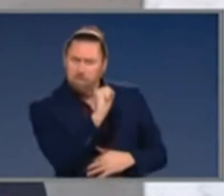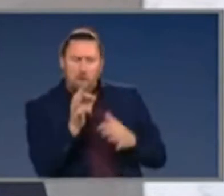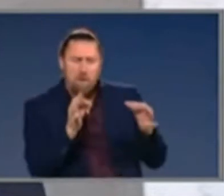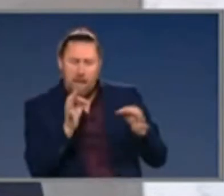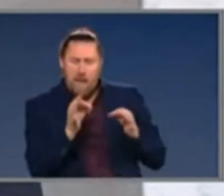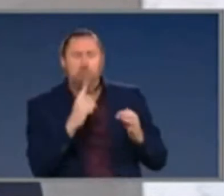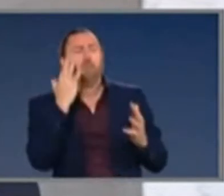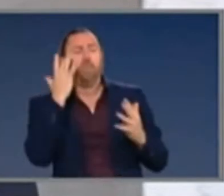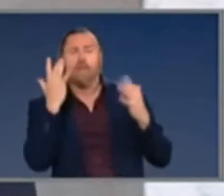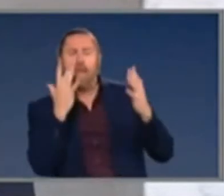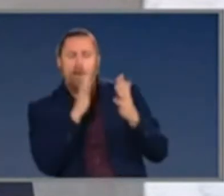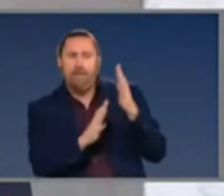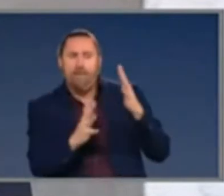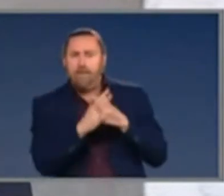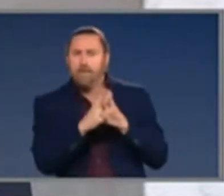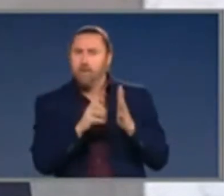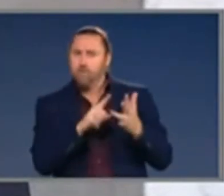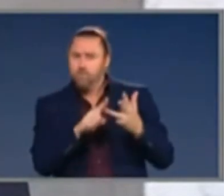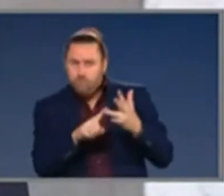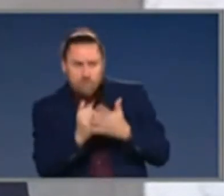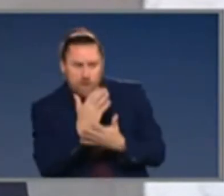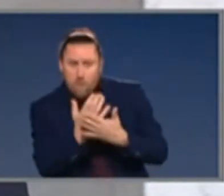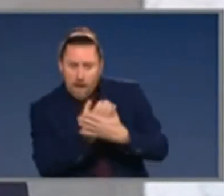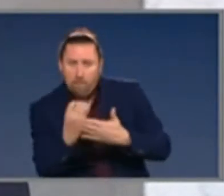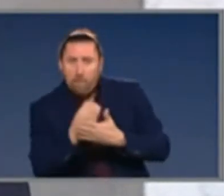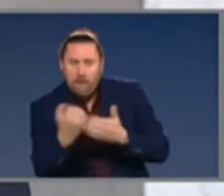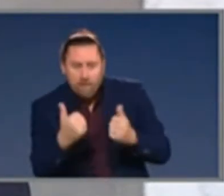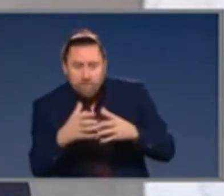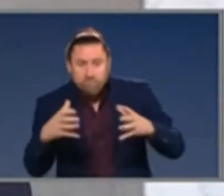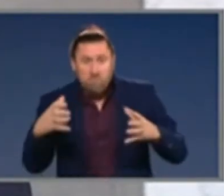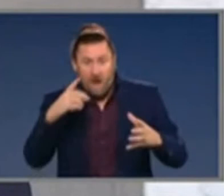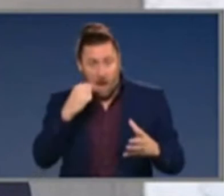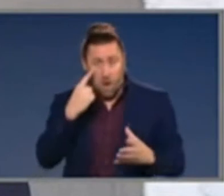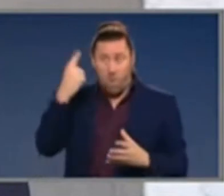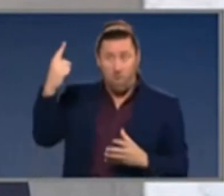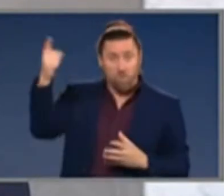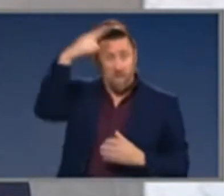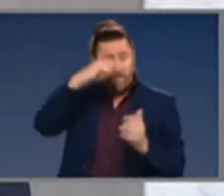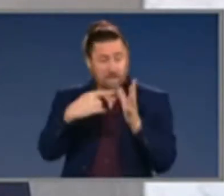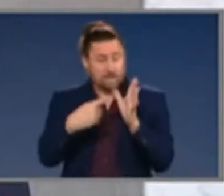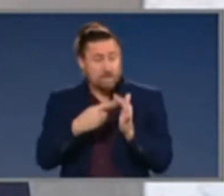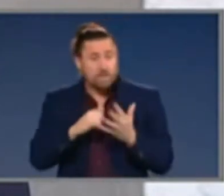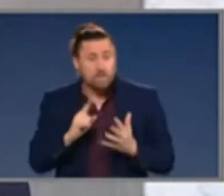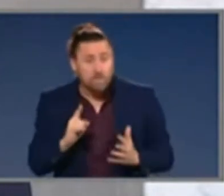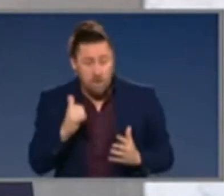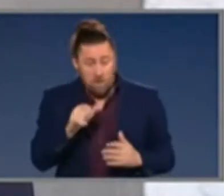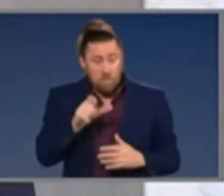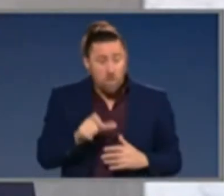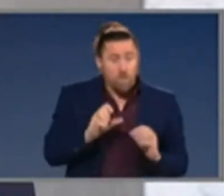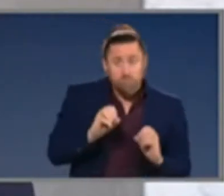might be to boost that from other states and territories, perhaps by